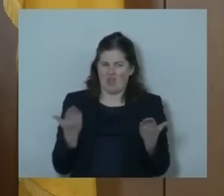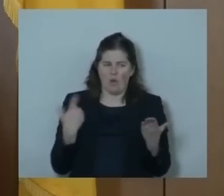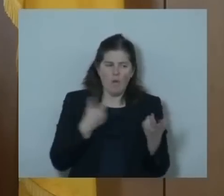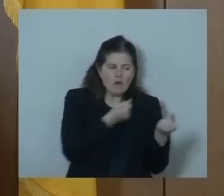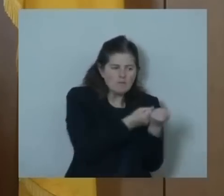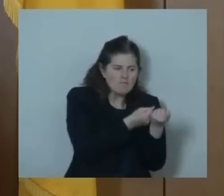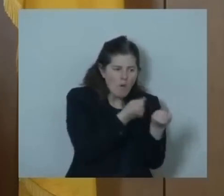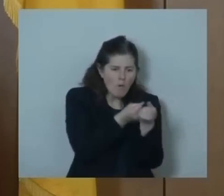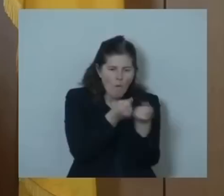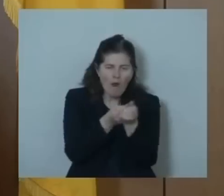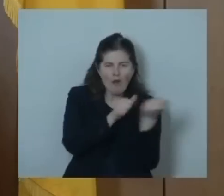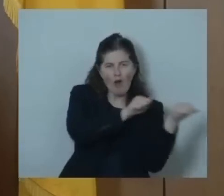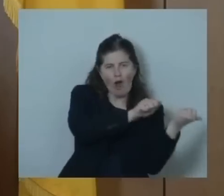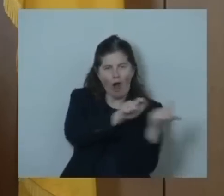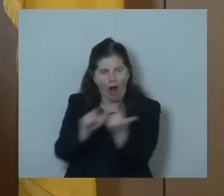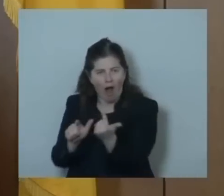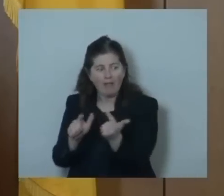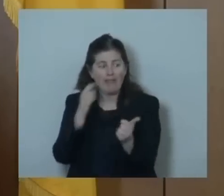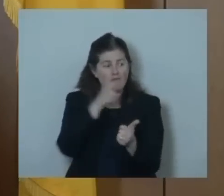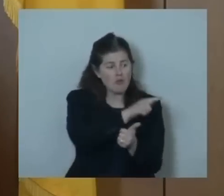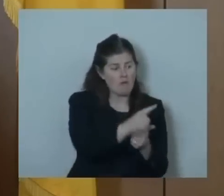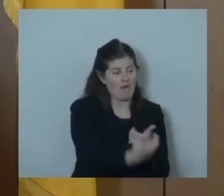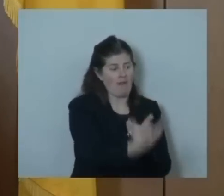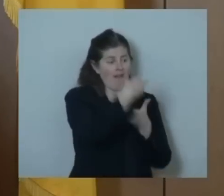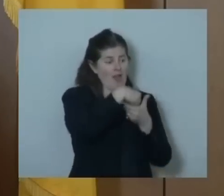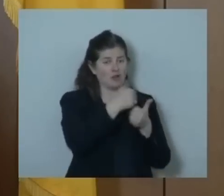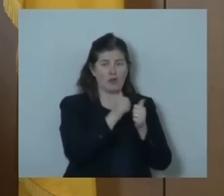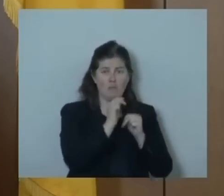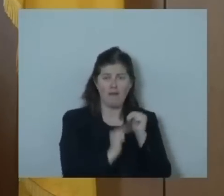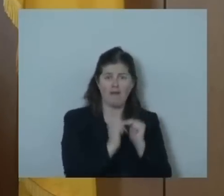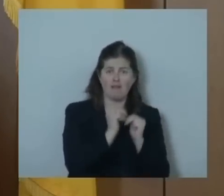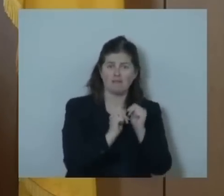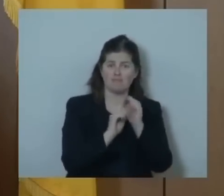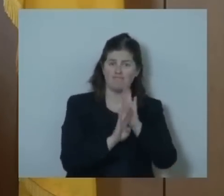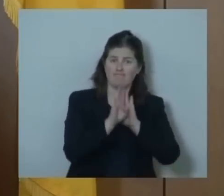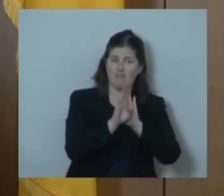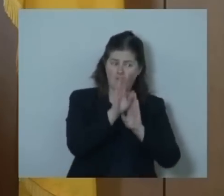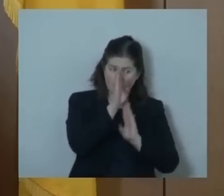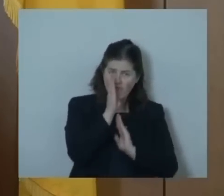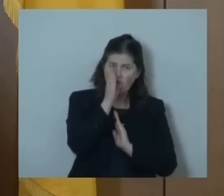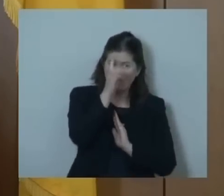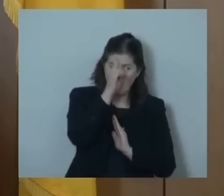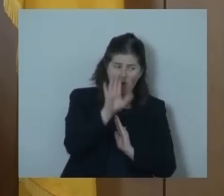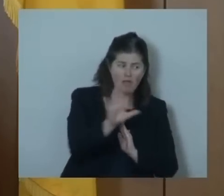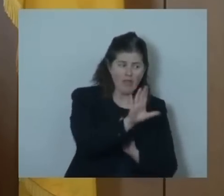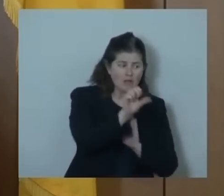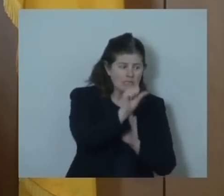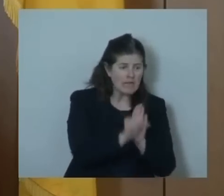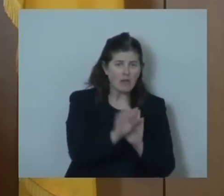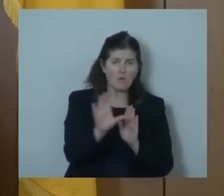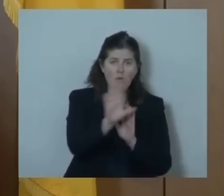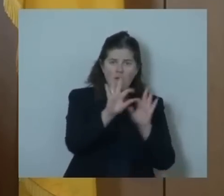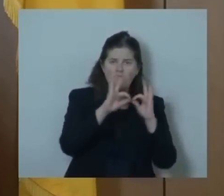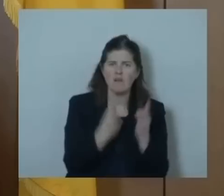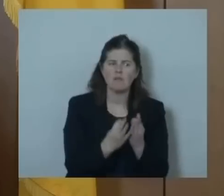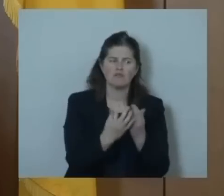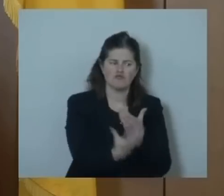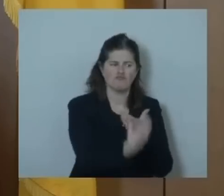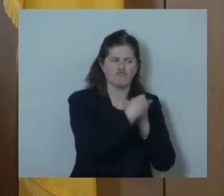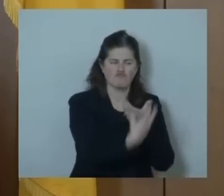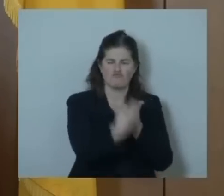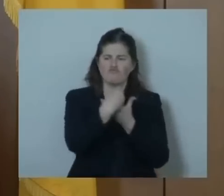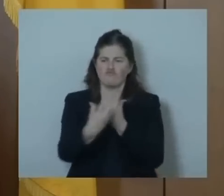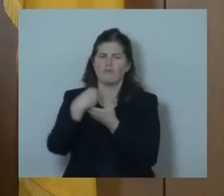who's engaged in trying to build an economic future for their states and their families, that this is going to